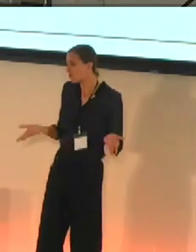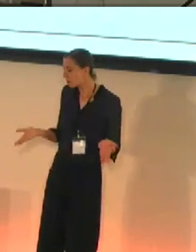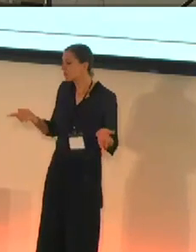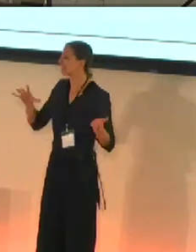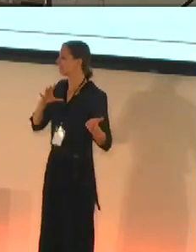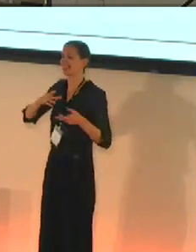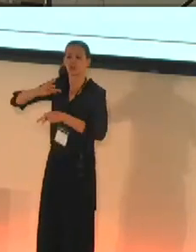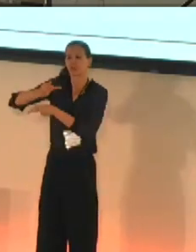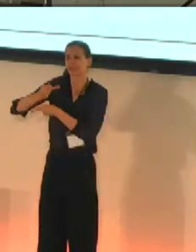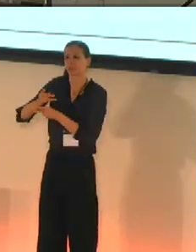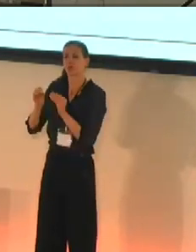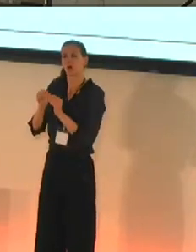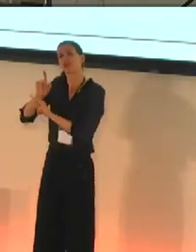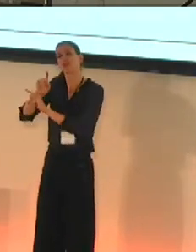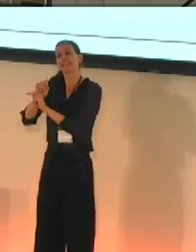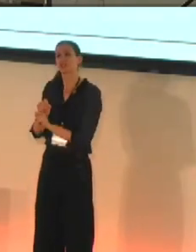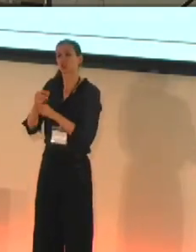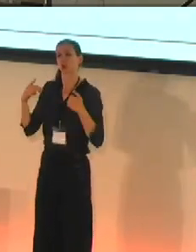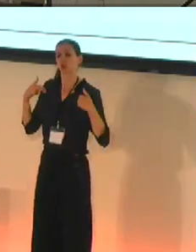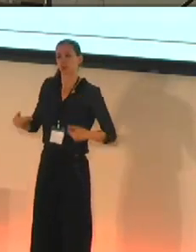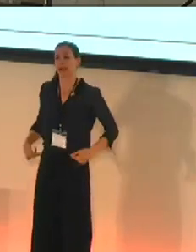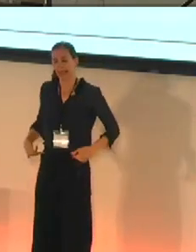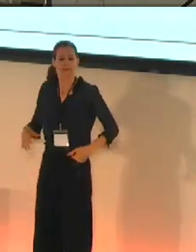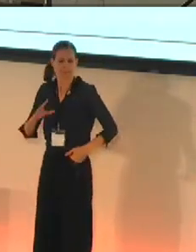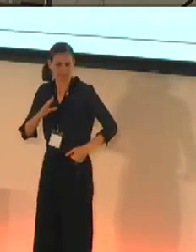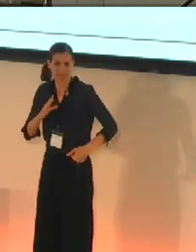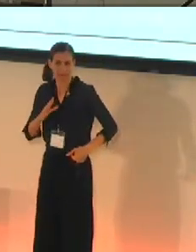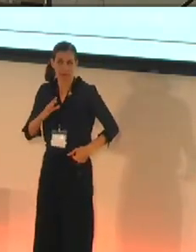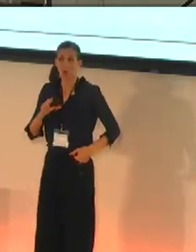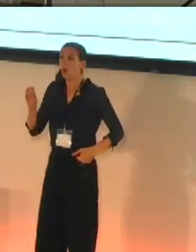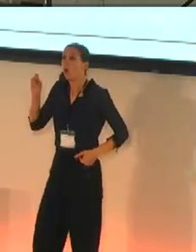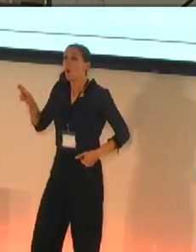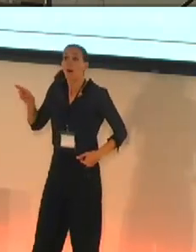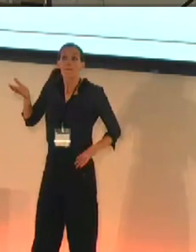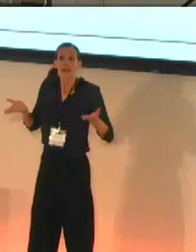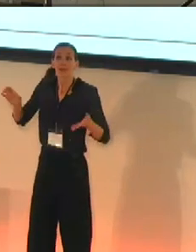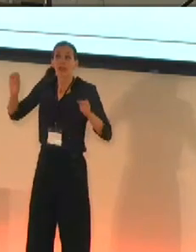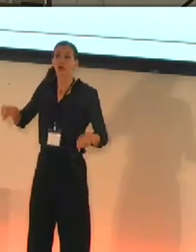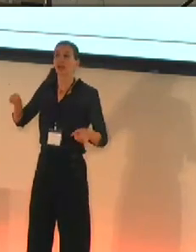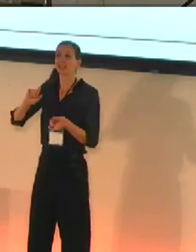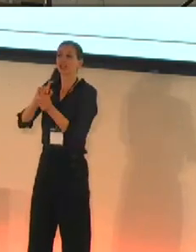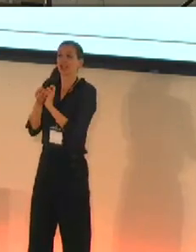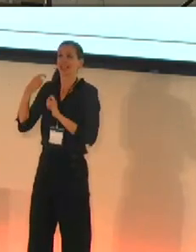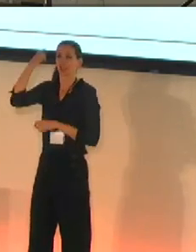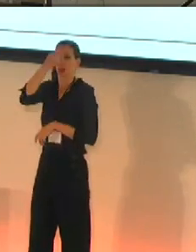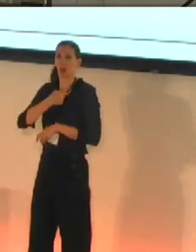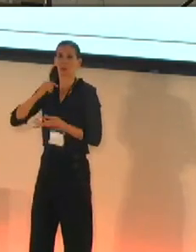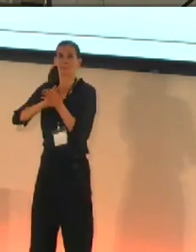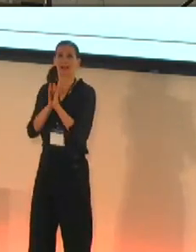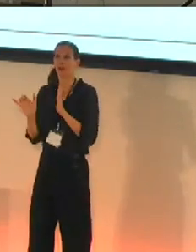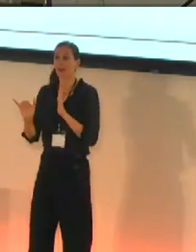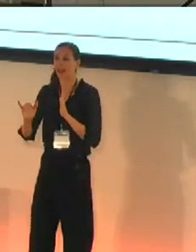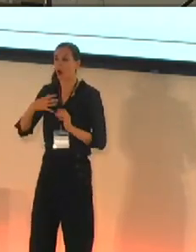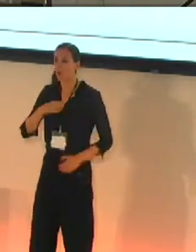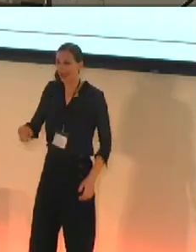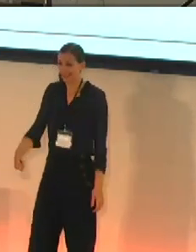them, or perhaps switching that guide's form to something like a mobility aid, like a white cane, so that they could keep it more traditional and more